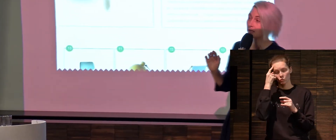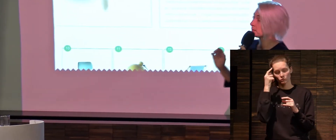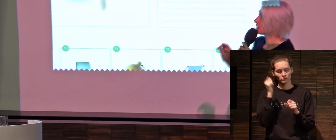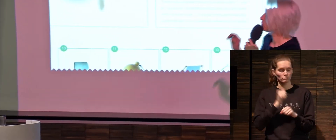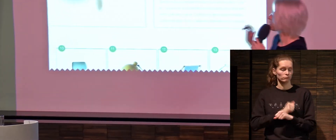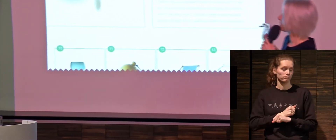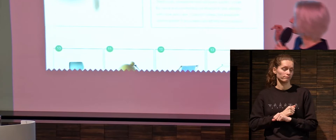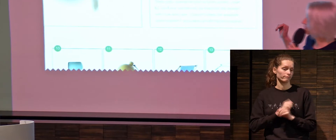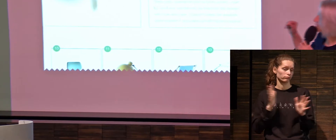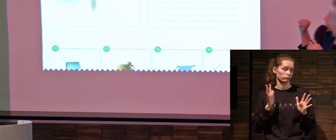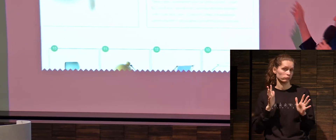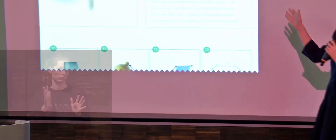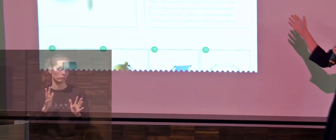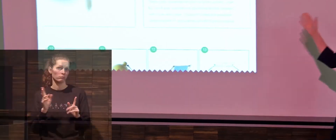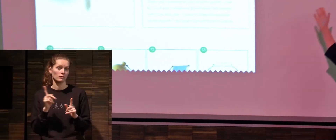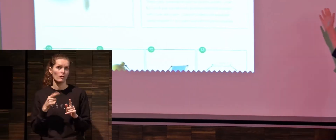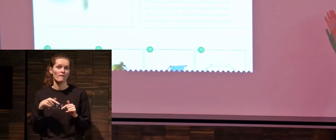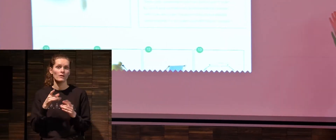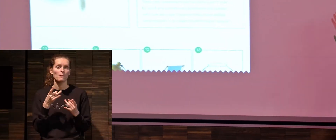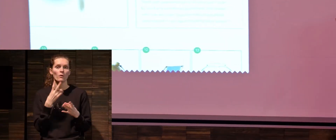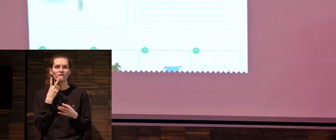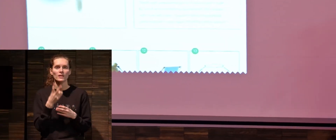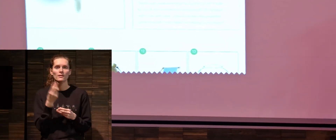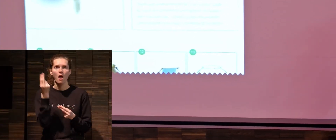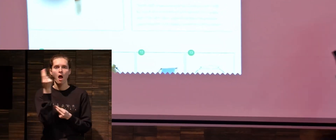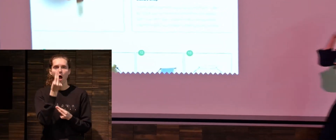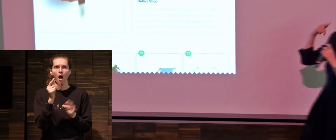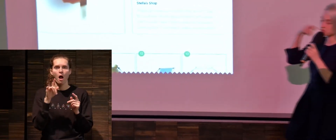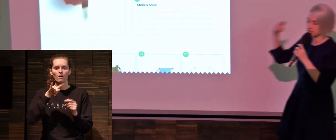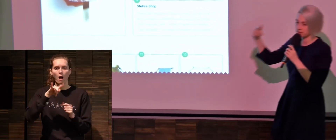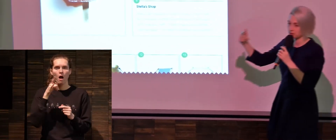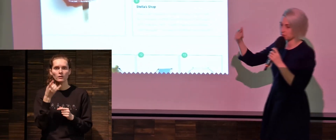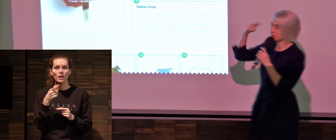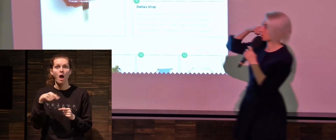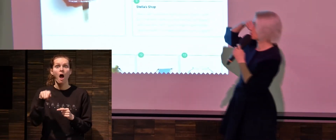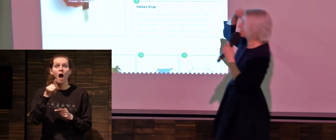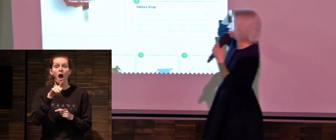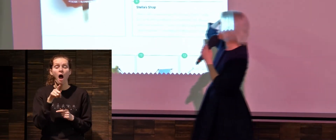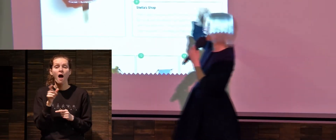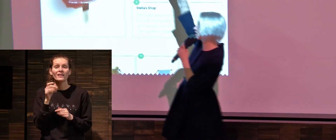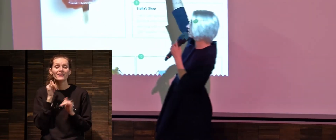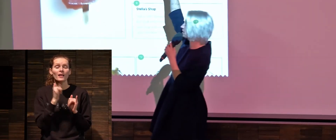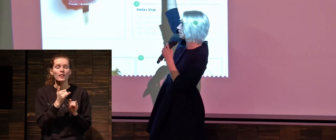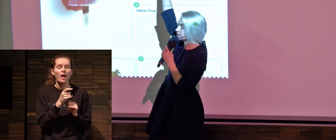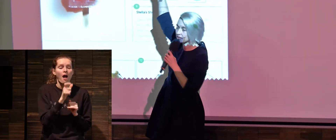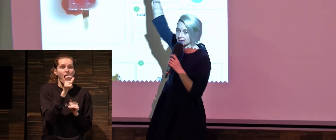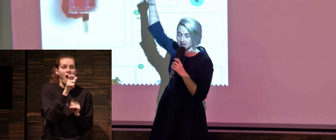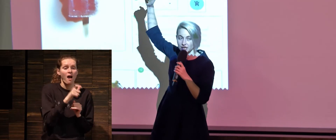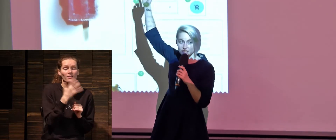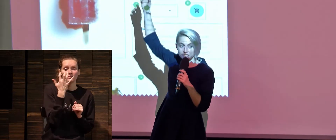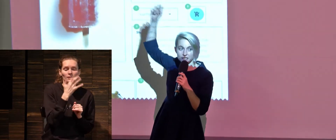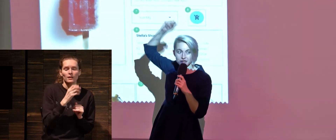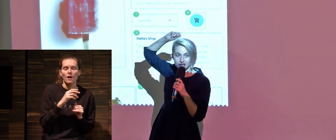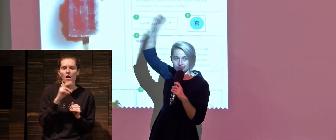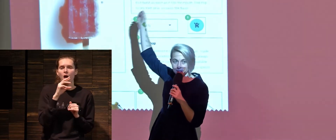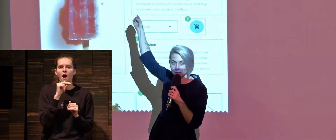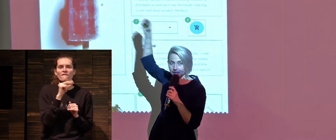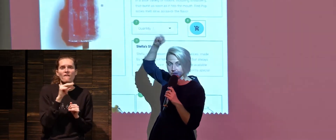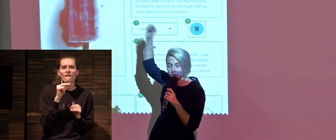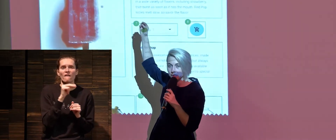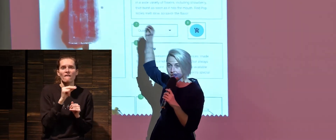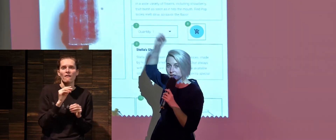I work with designers, researchers, their mind explodes. All you see is a picture, but for